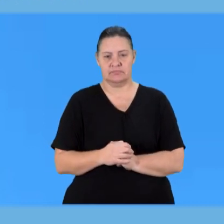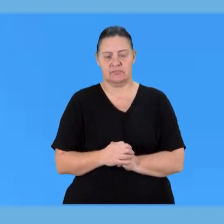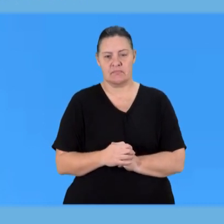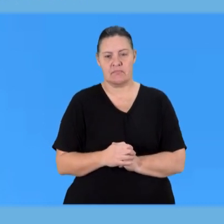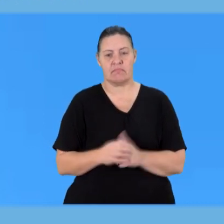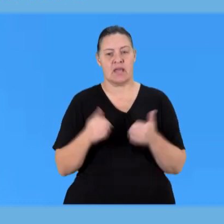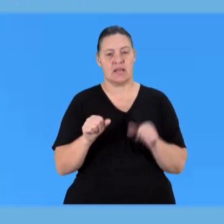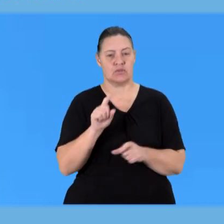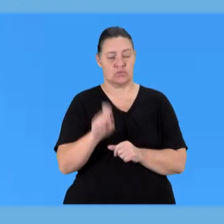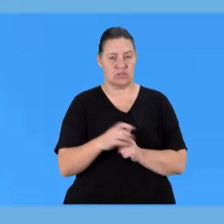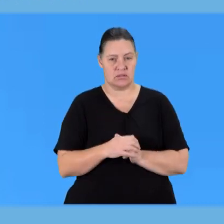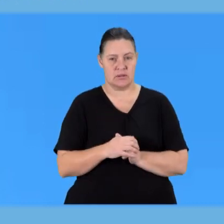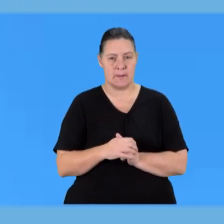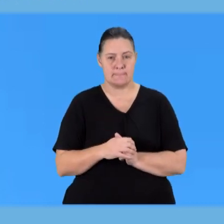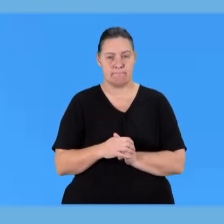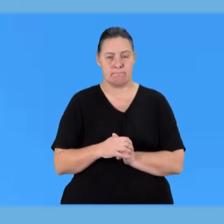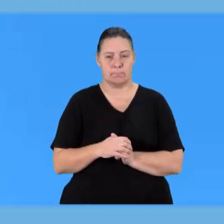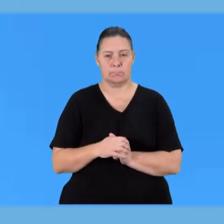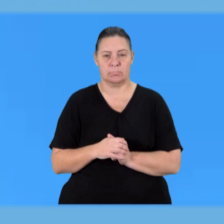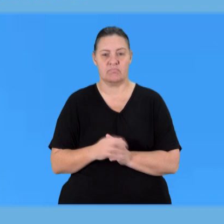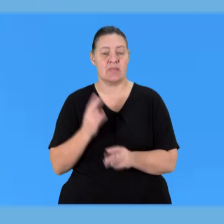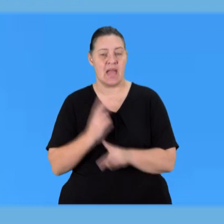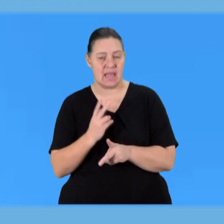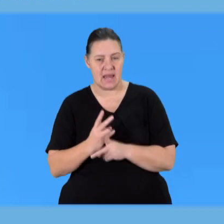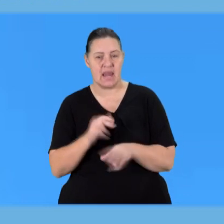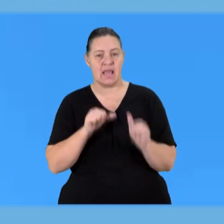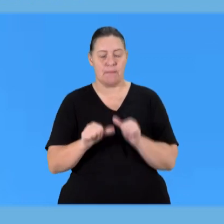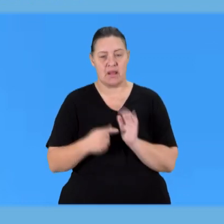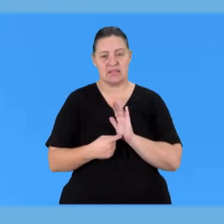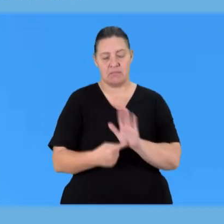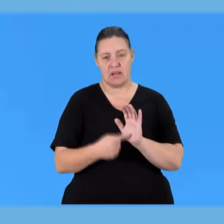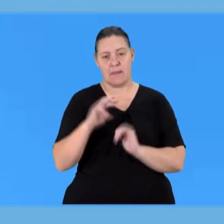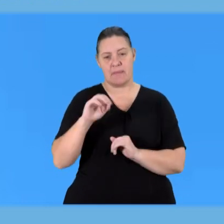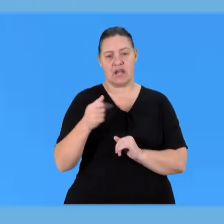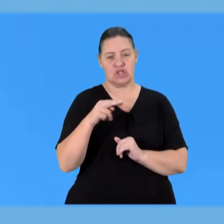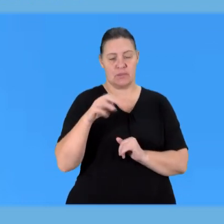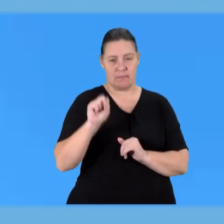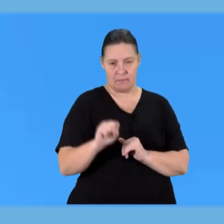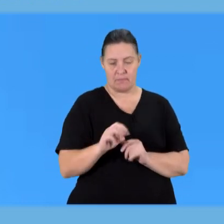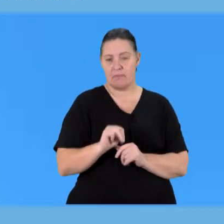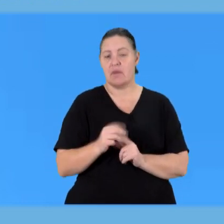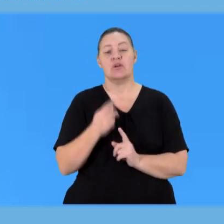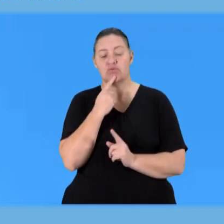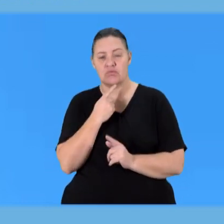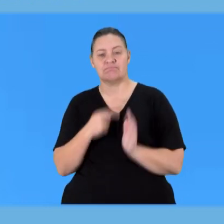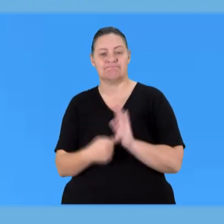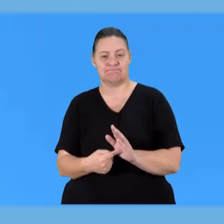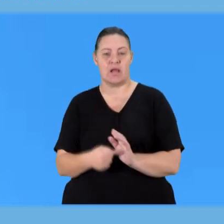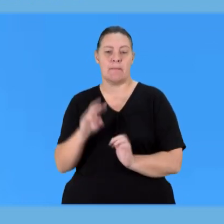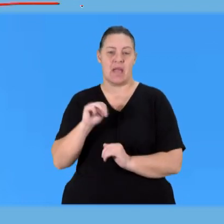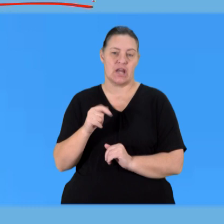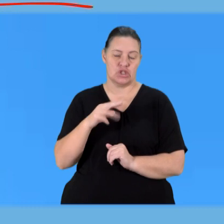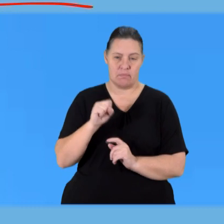balanced. Next question. Now again, chemical symbol for now magnesium reacting with oxygen to